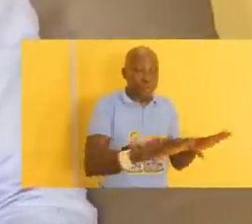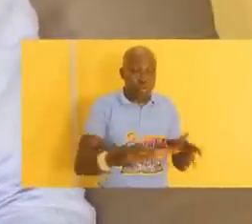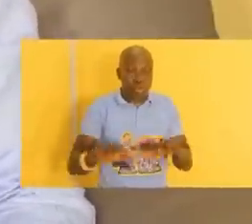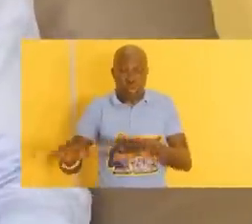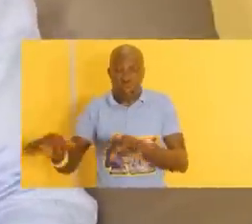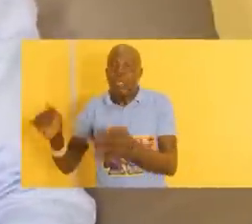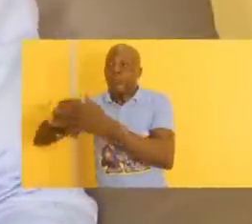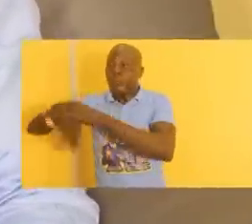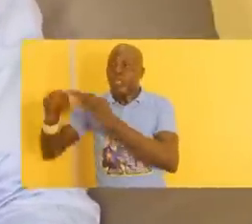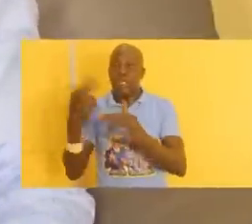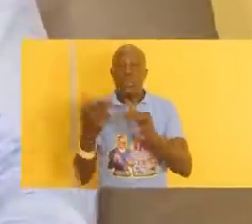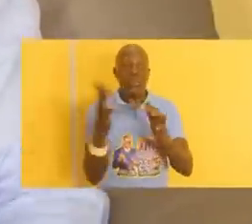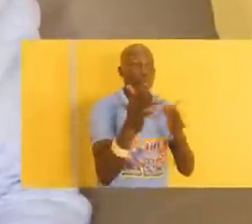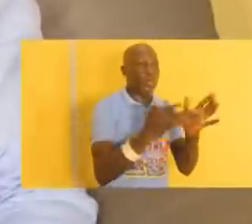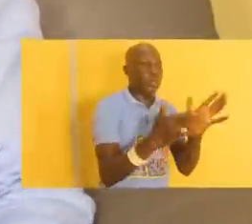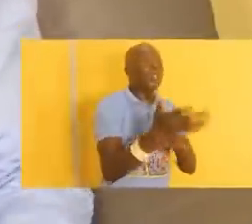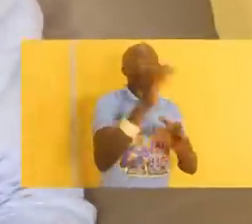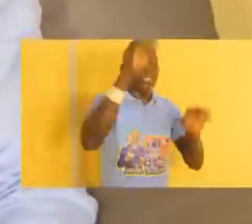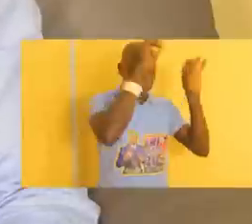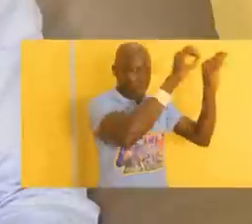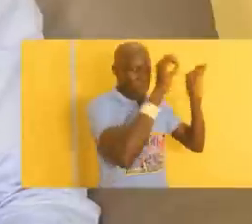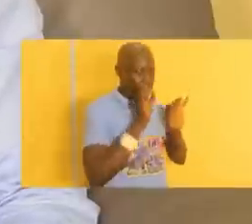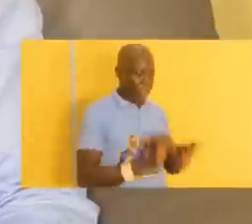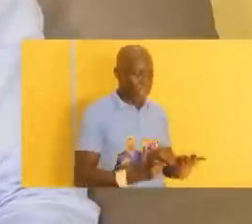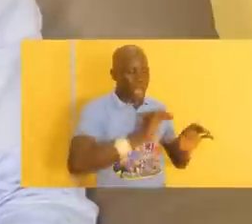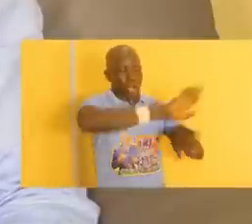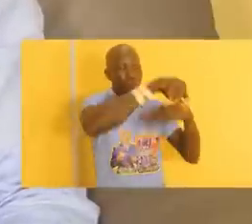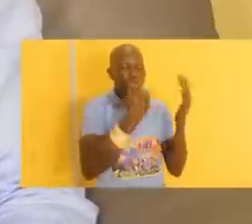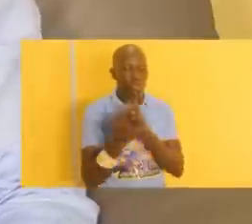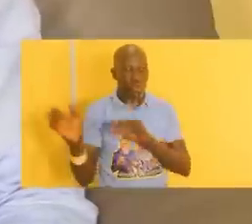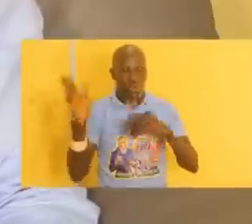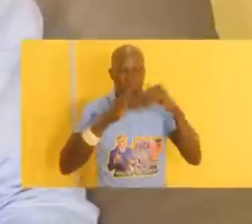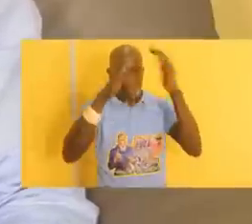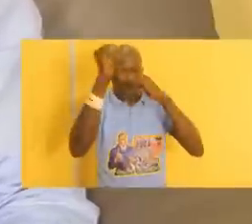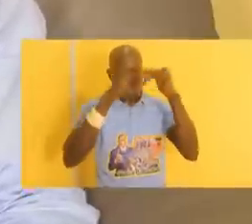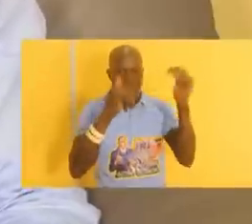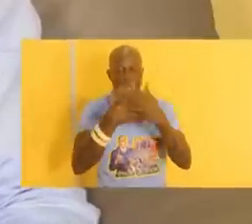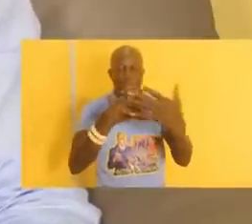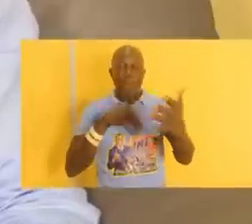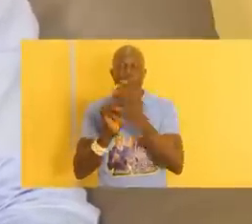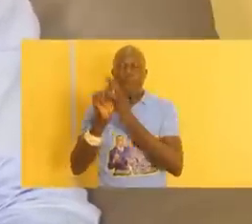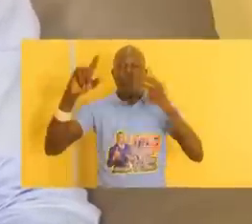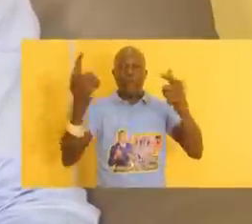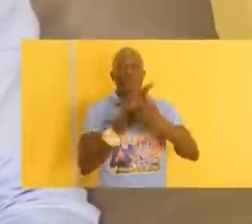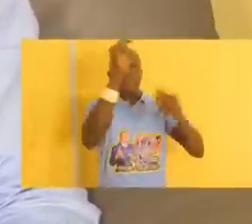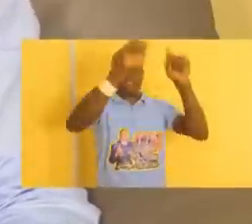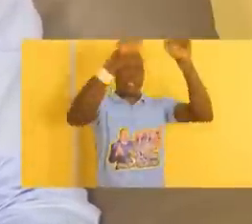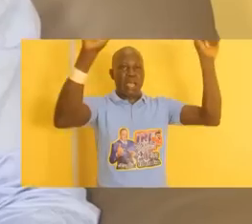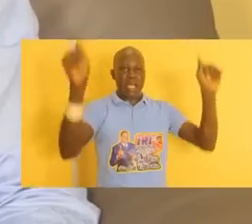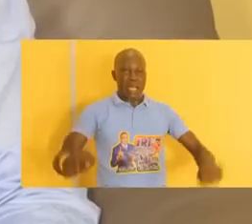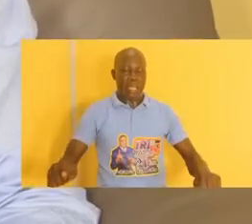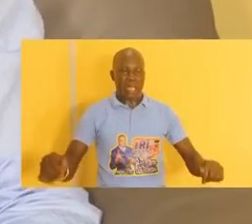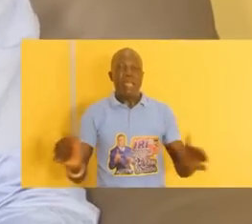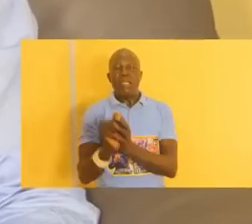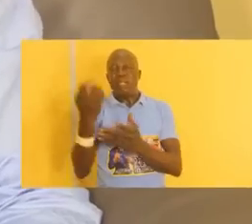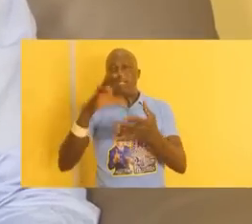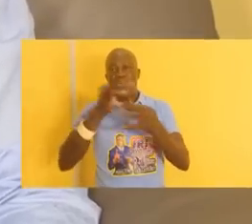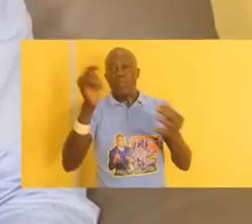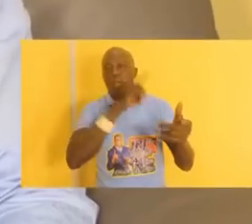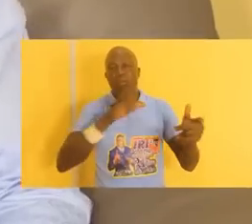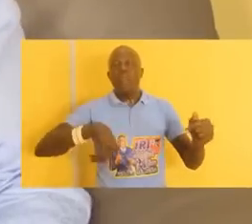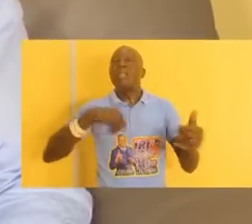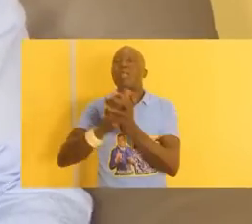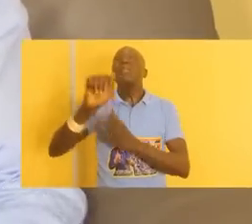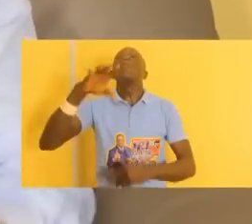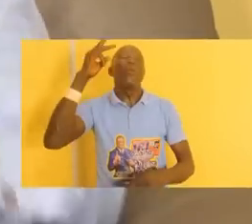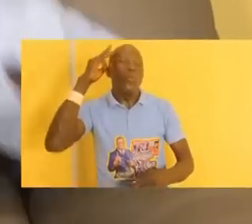Egege ma. O come. In the name of Jesus. Base ko. O come. Building it taught me how to build it. The first act. You want ko. The first act that was built. Then emi ano so fun me te pese ma.